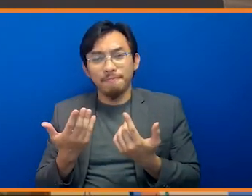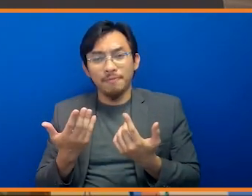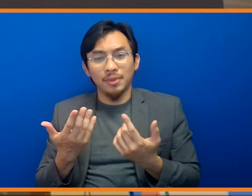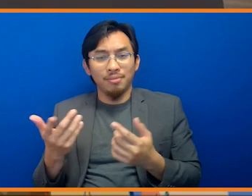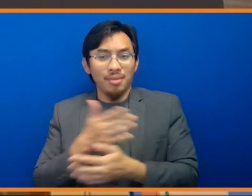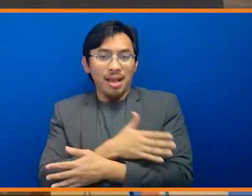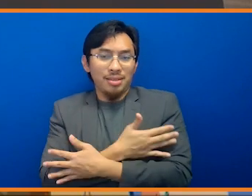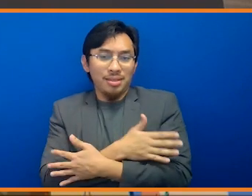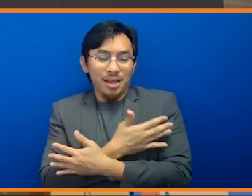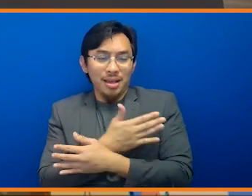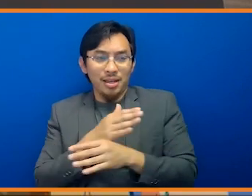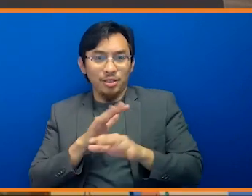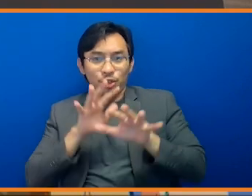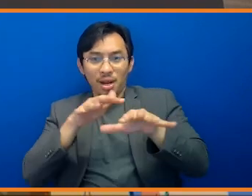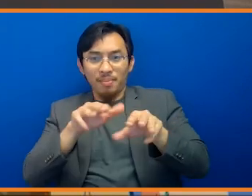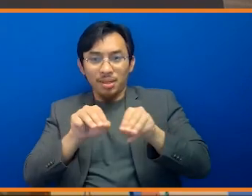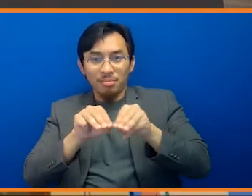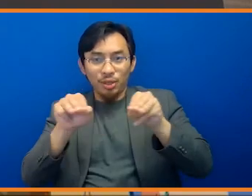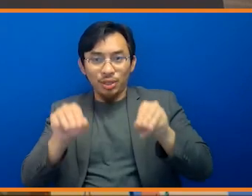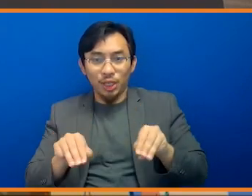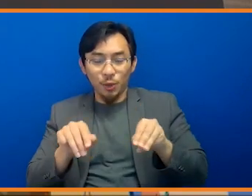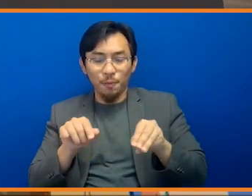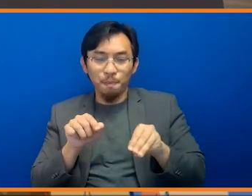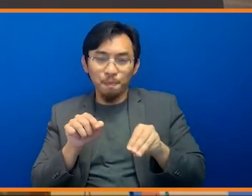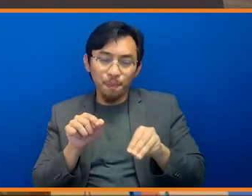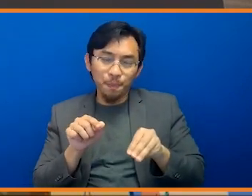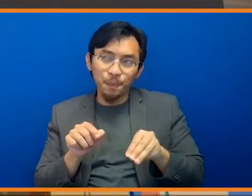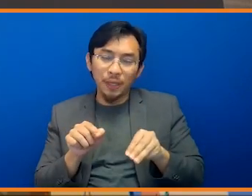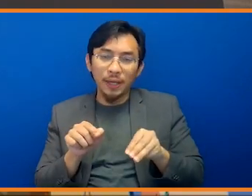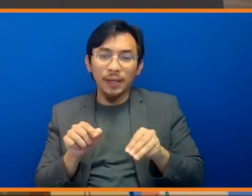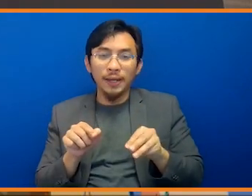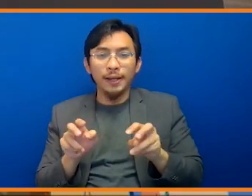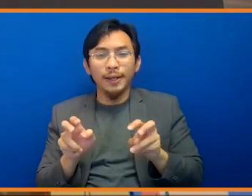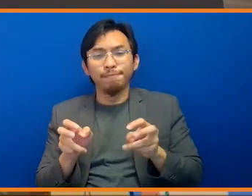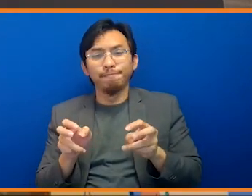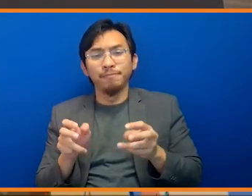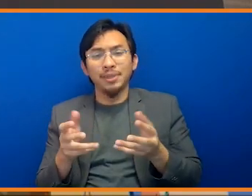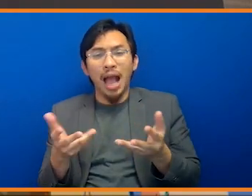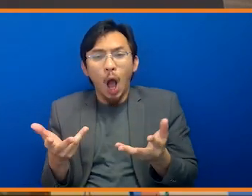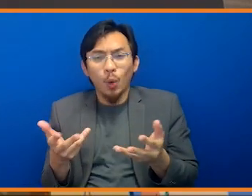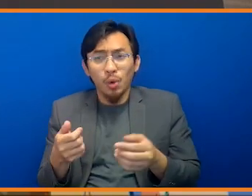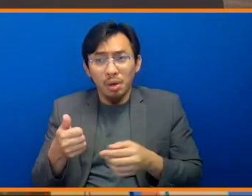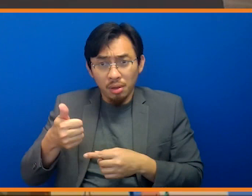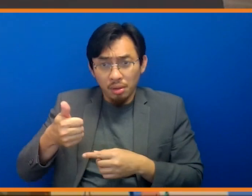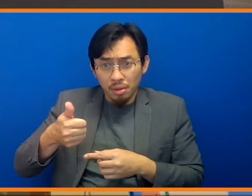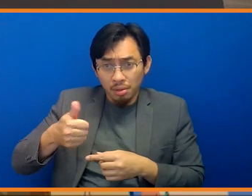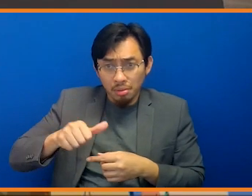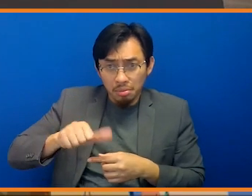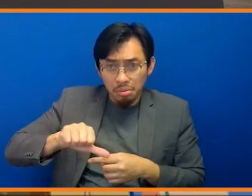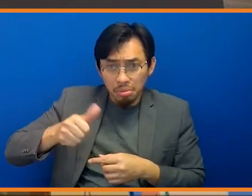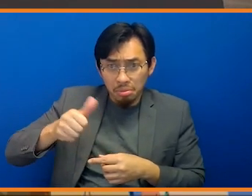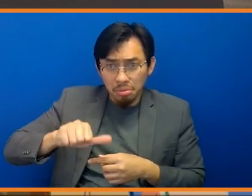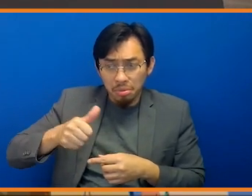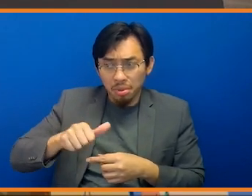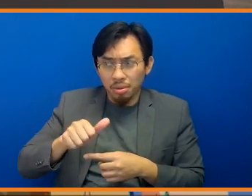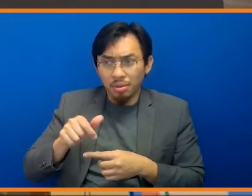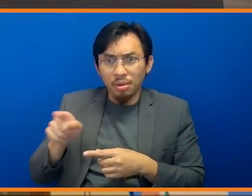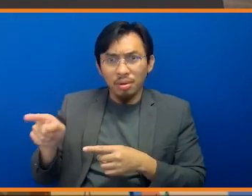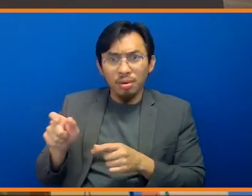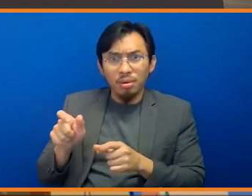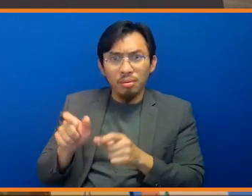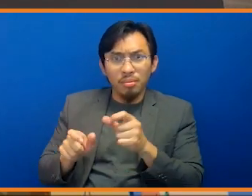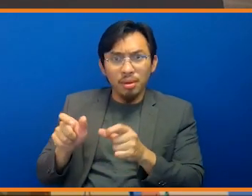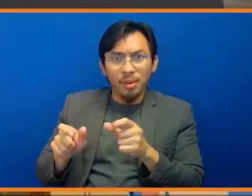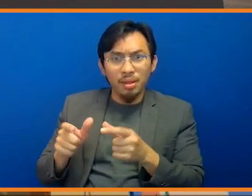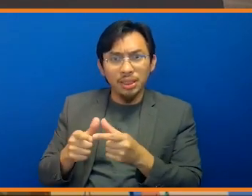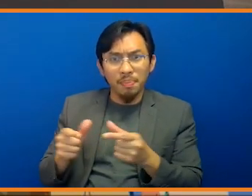Aceh Tsunami Museum in the context of uh, how effective to Japanese people